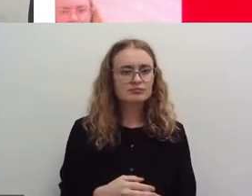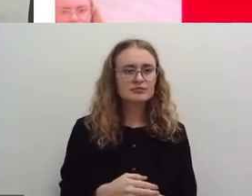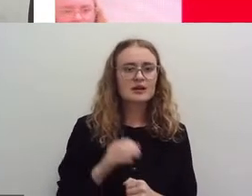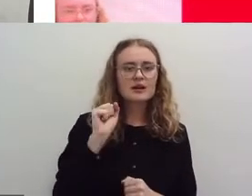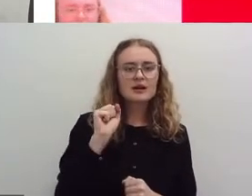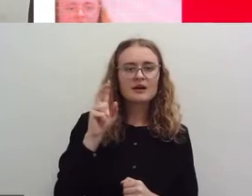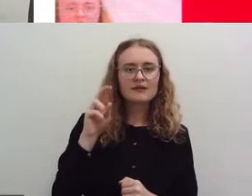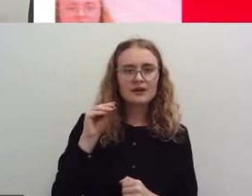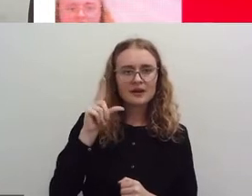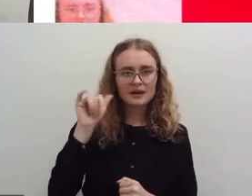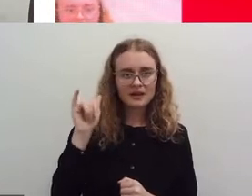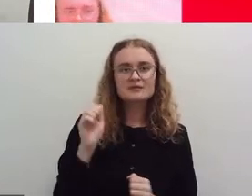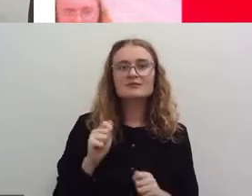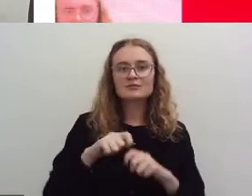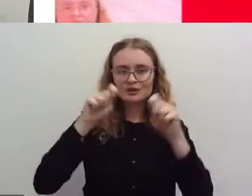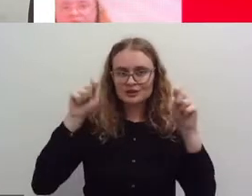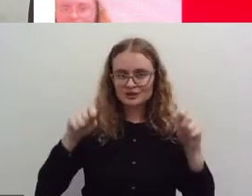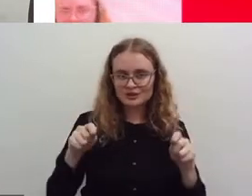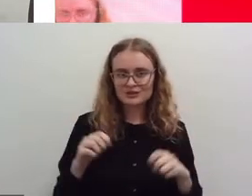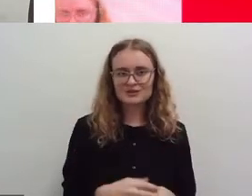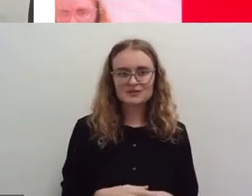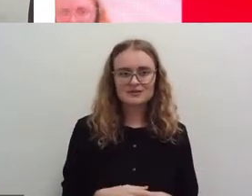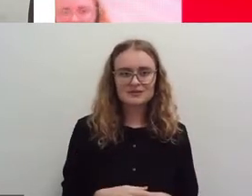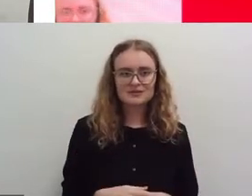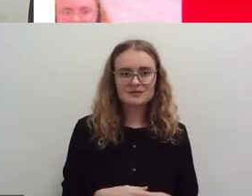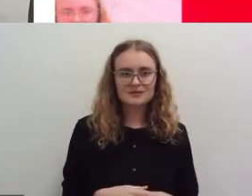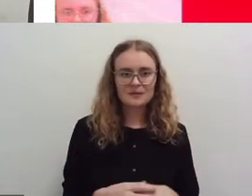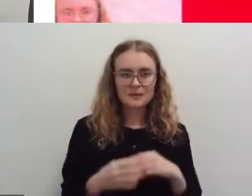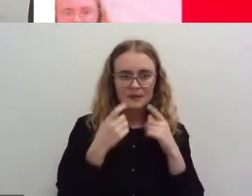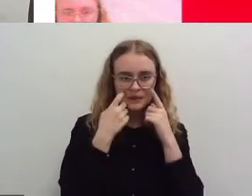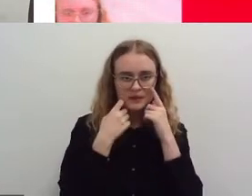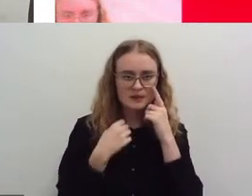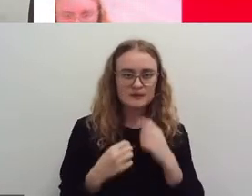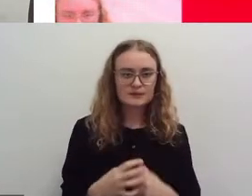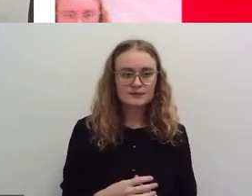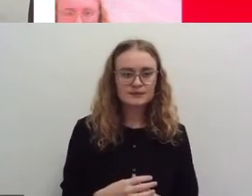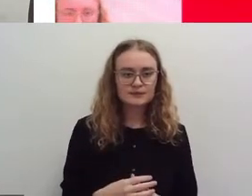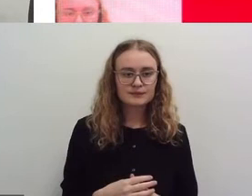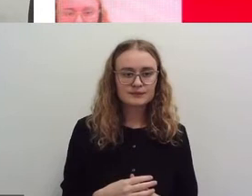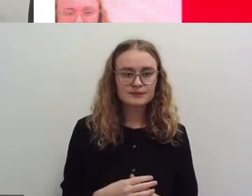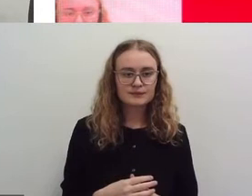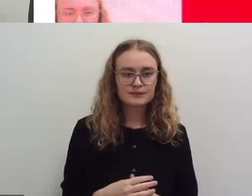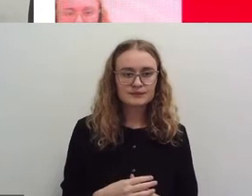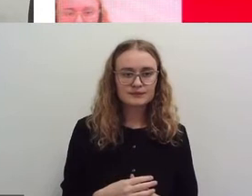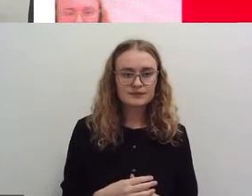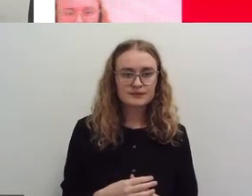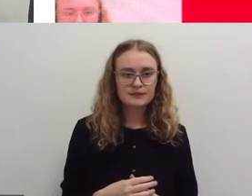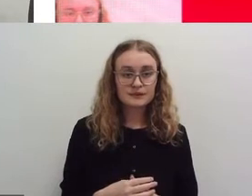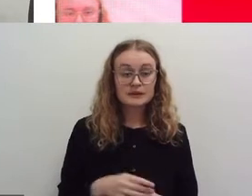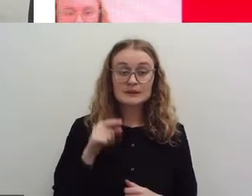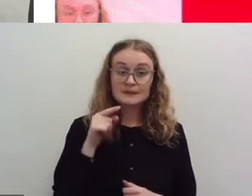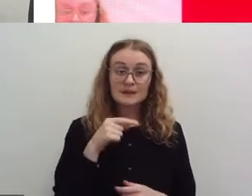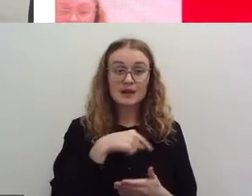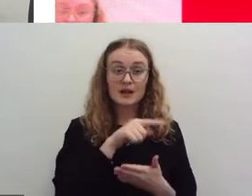Right, hello, and thank you. And so to answer this question, then I think the